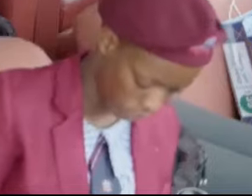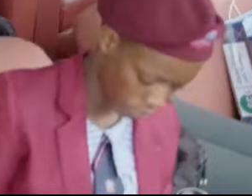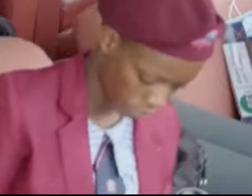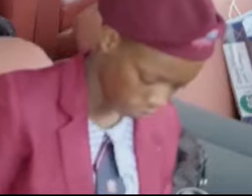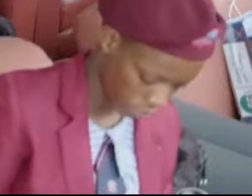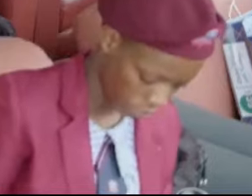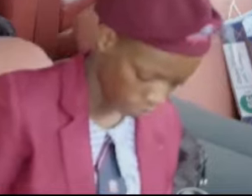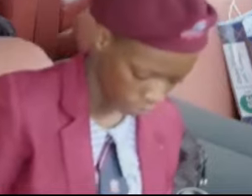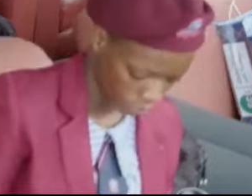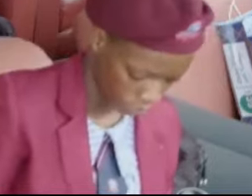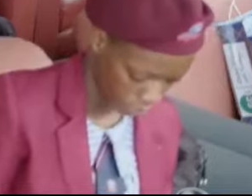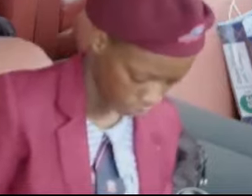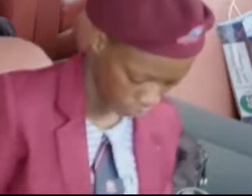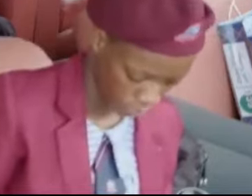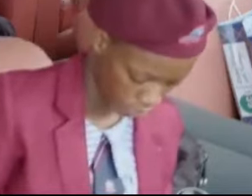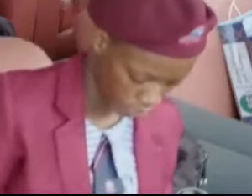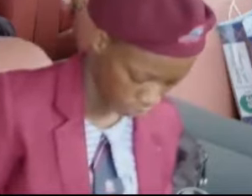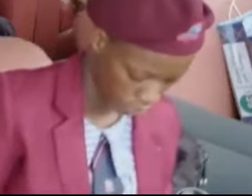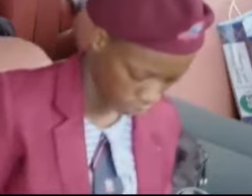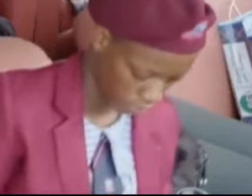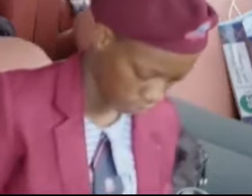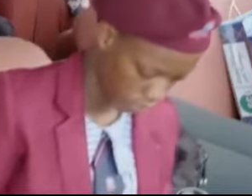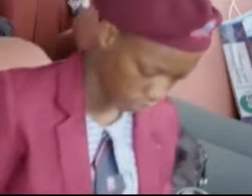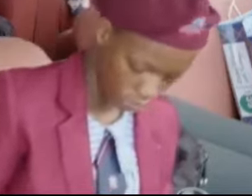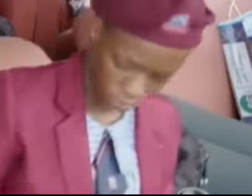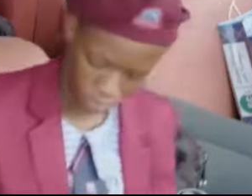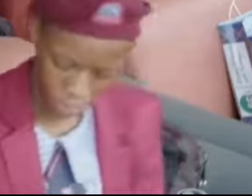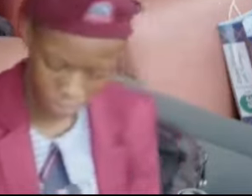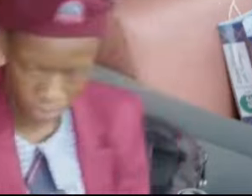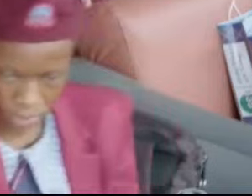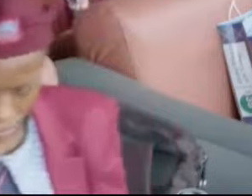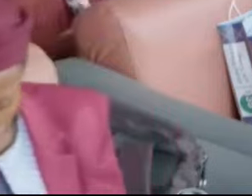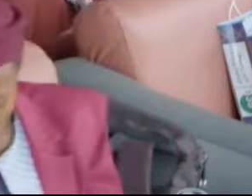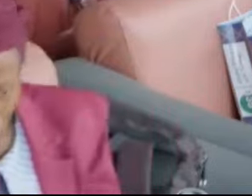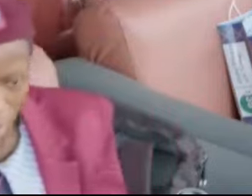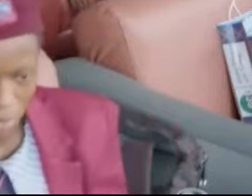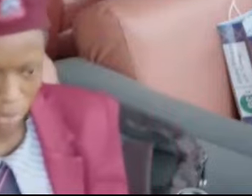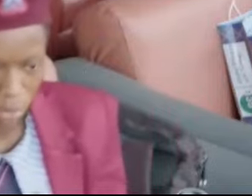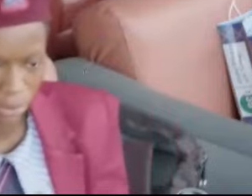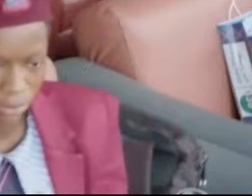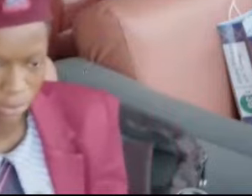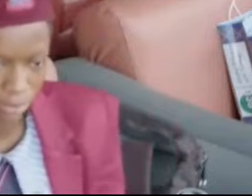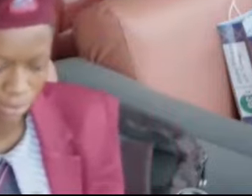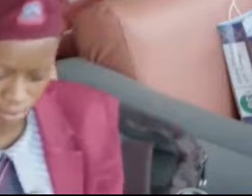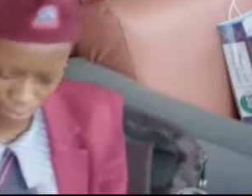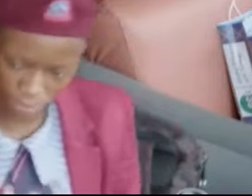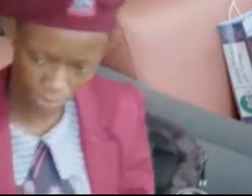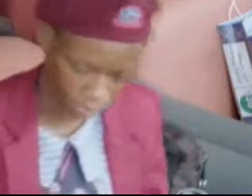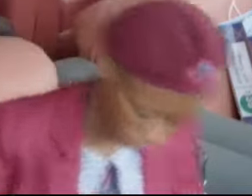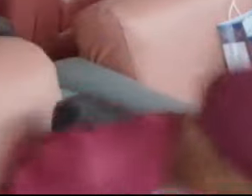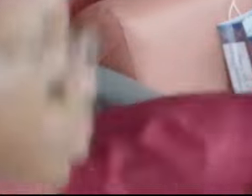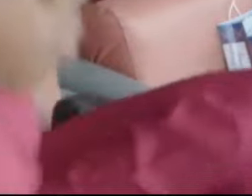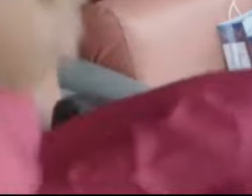you. I'm still here. I'm going to pray for you. Don't go. You're going to have a real supernatural touch of the Lord upon your